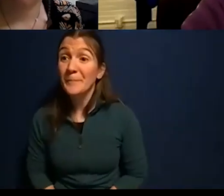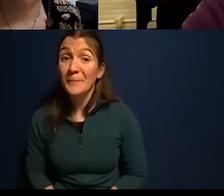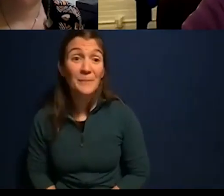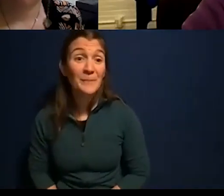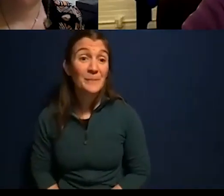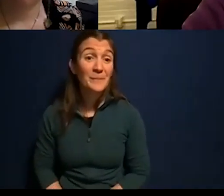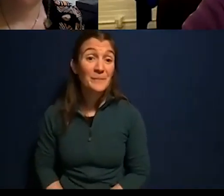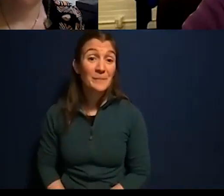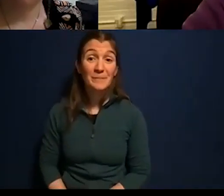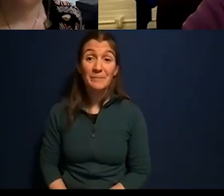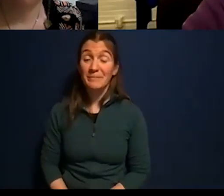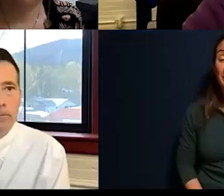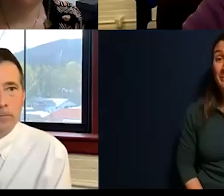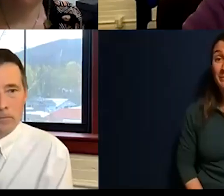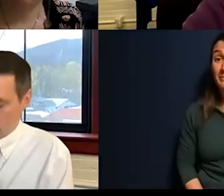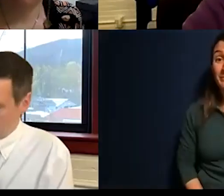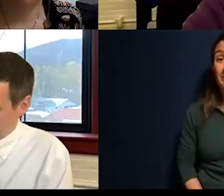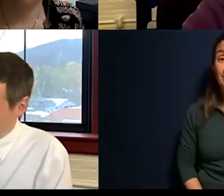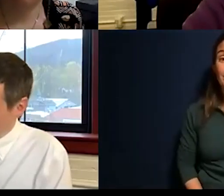make?